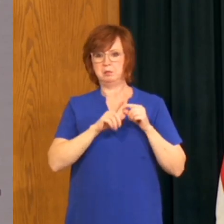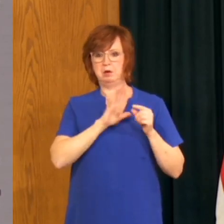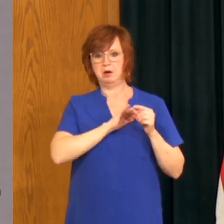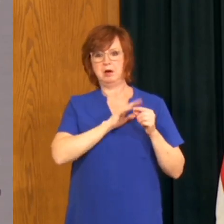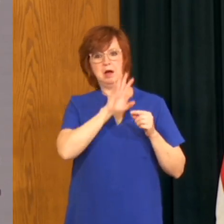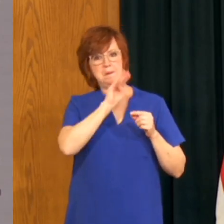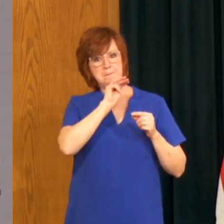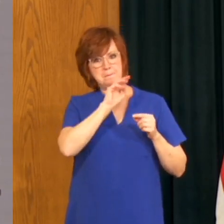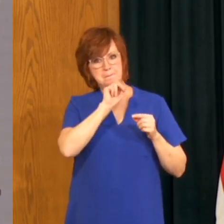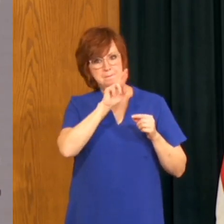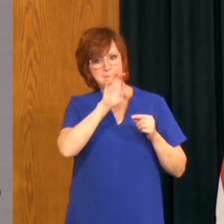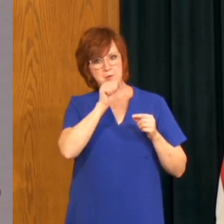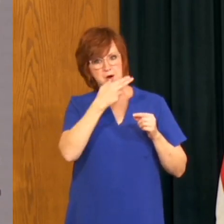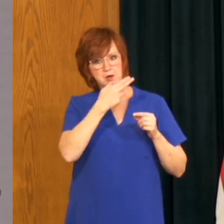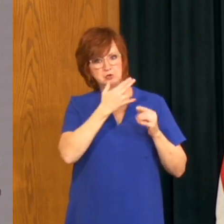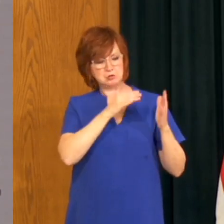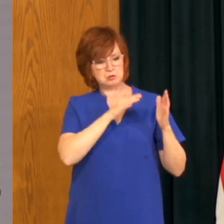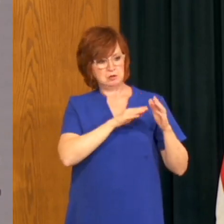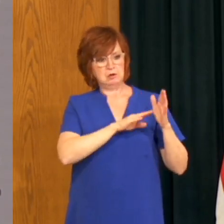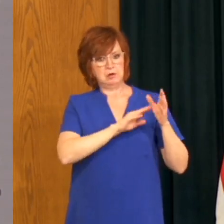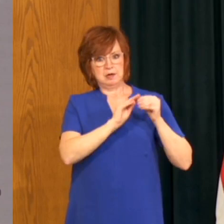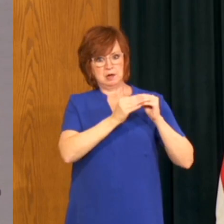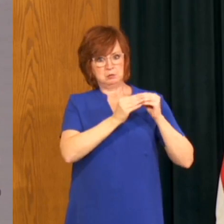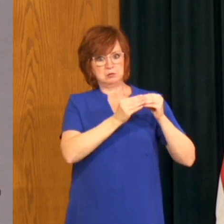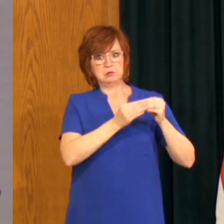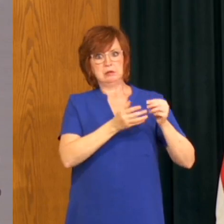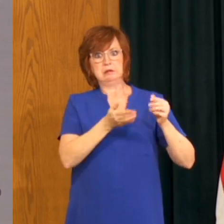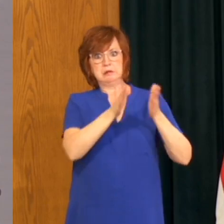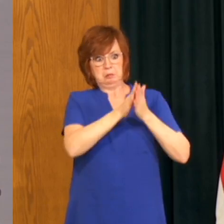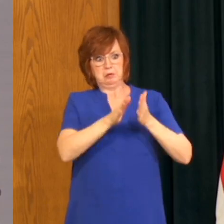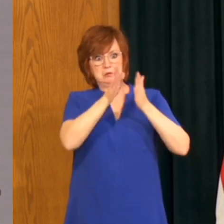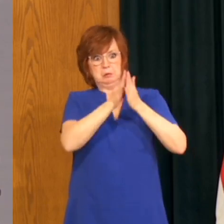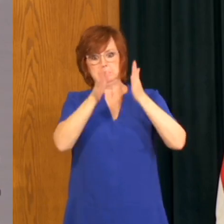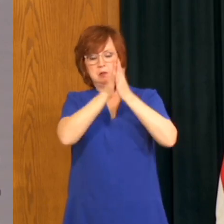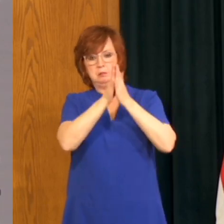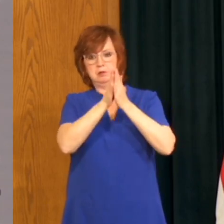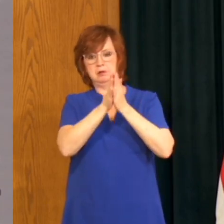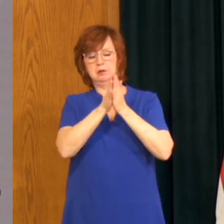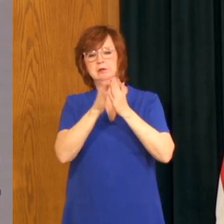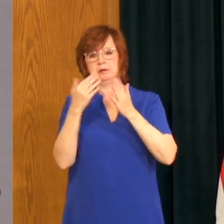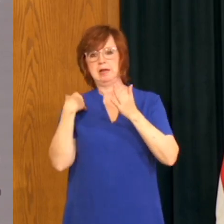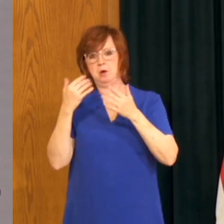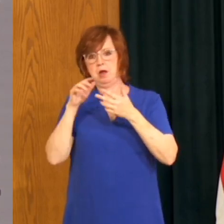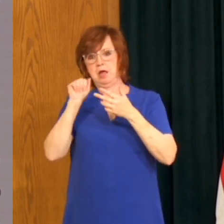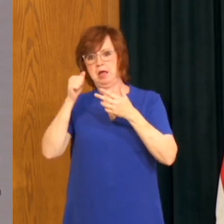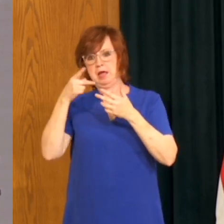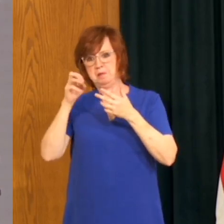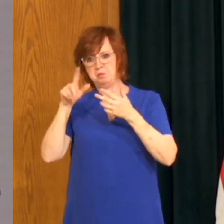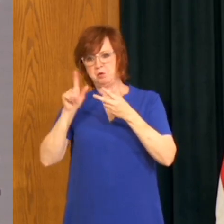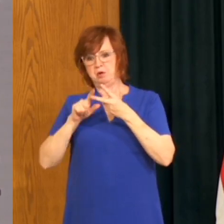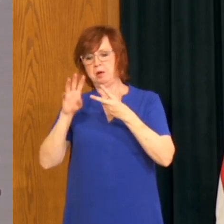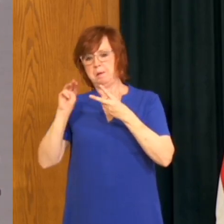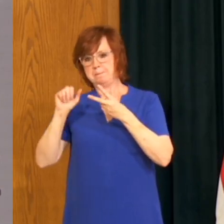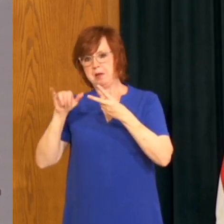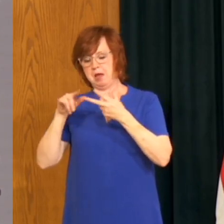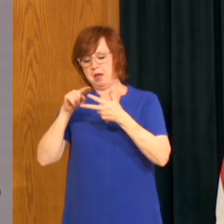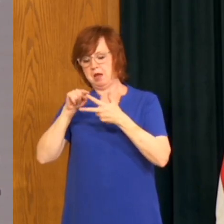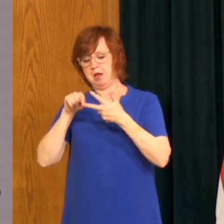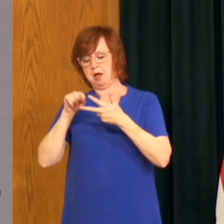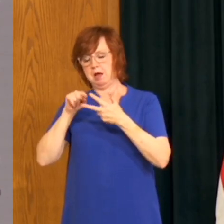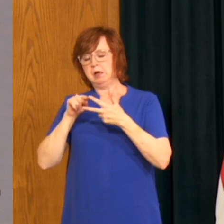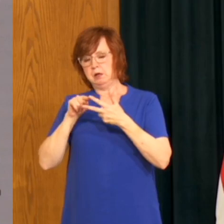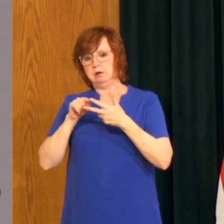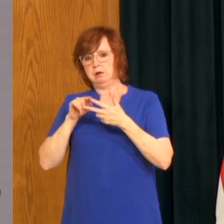to 29 days and now 35 days. So these have been hard-won gains done through a lot of sacrifice and